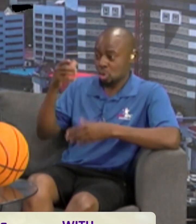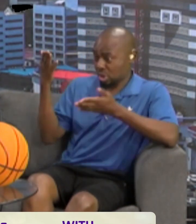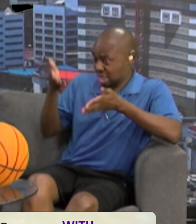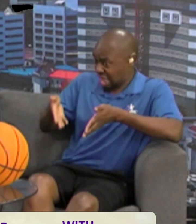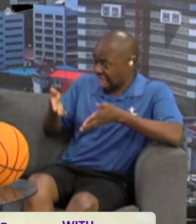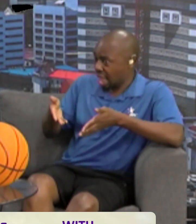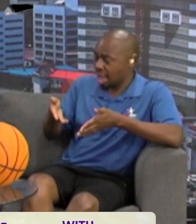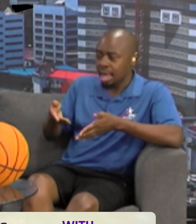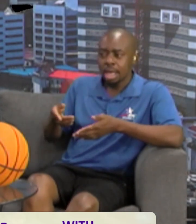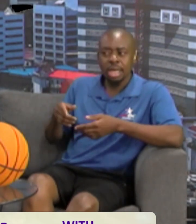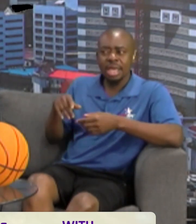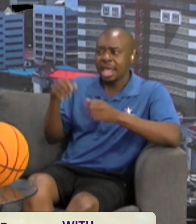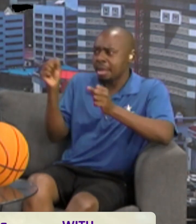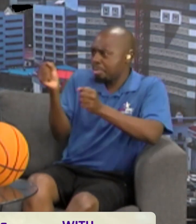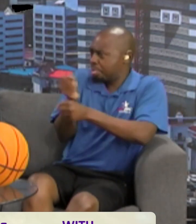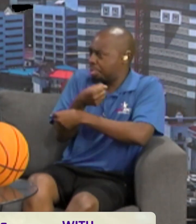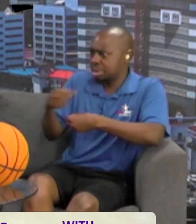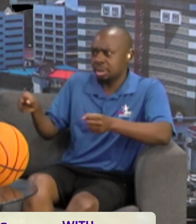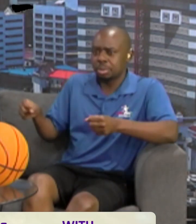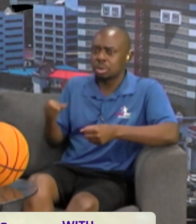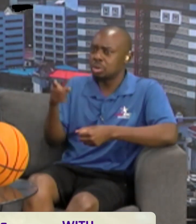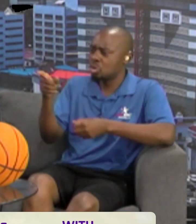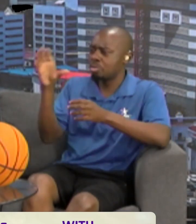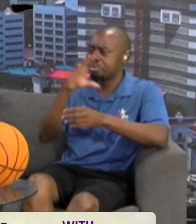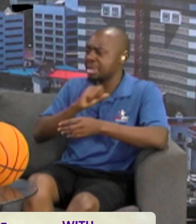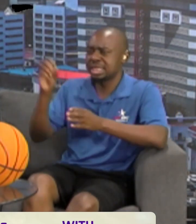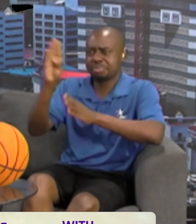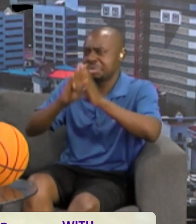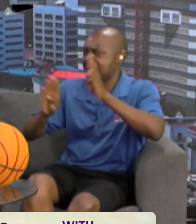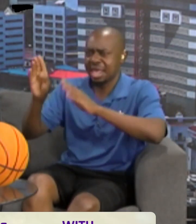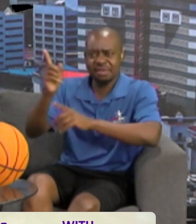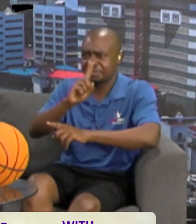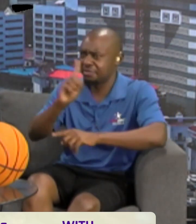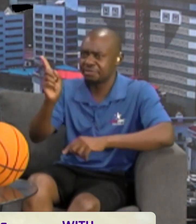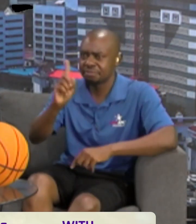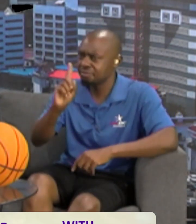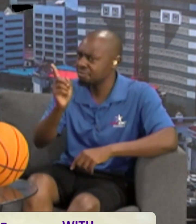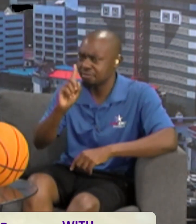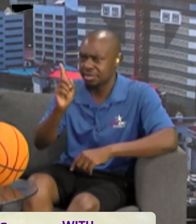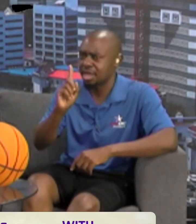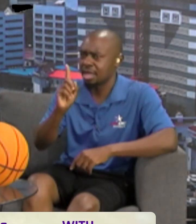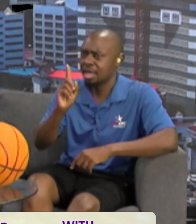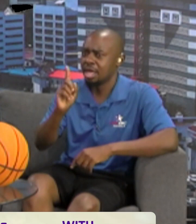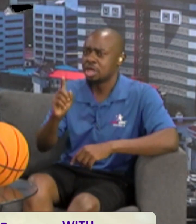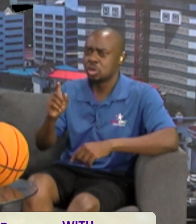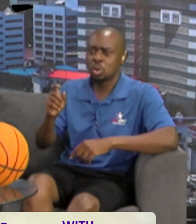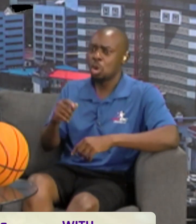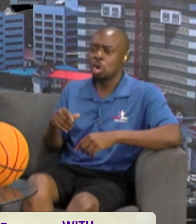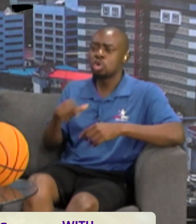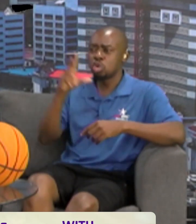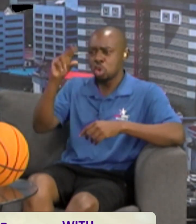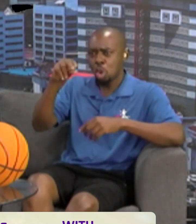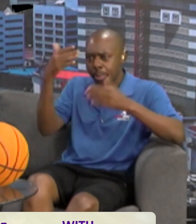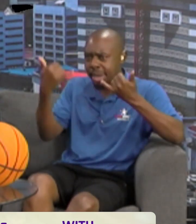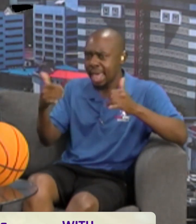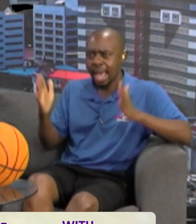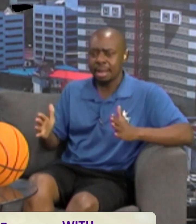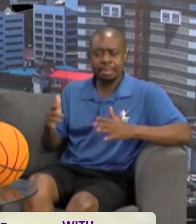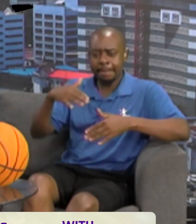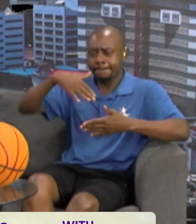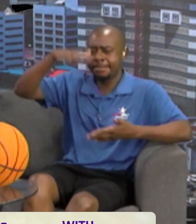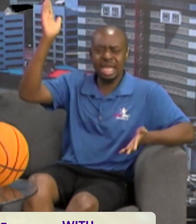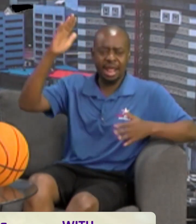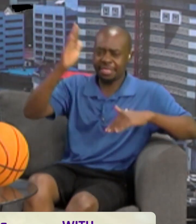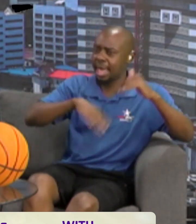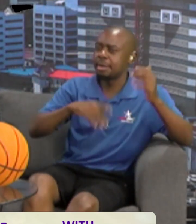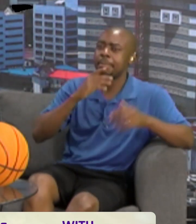Ferguson was the coach, you couldn't you couldn't misbehave in the game.